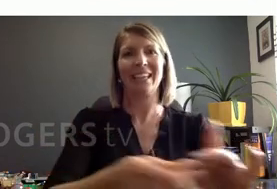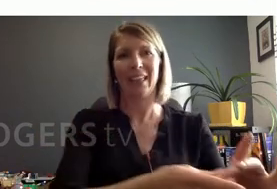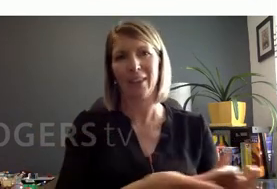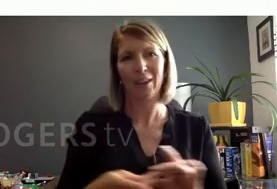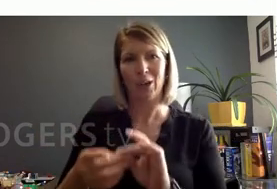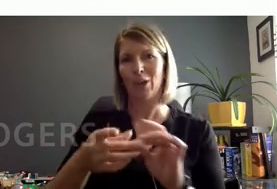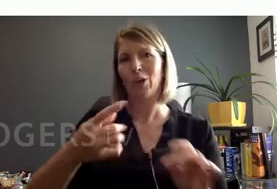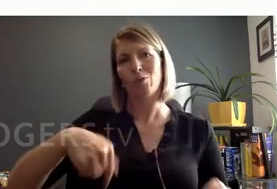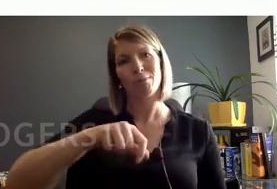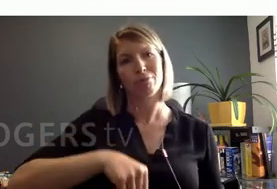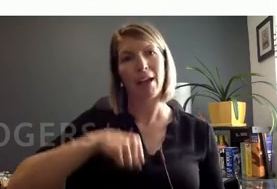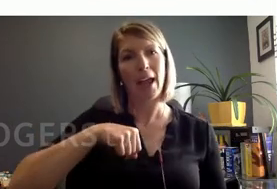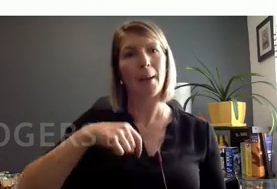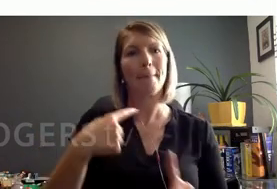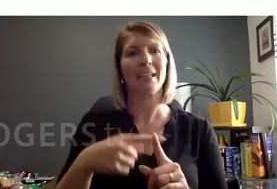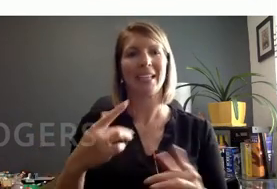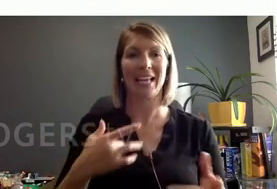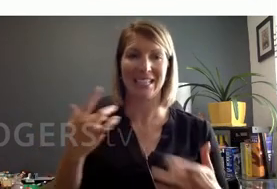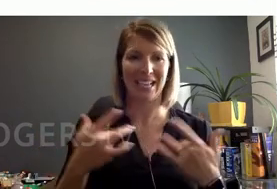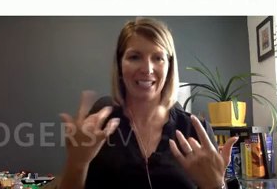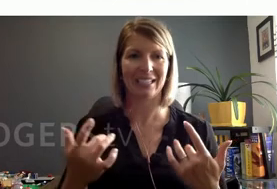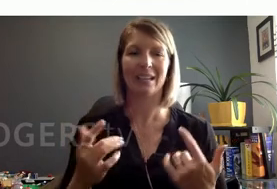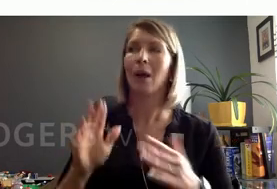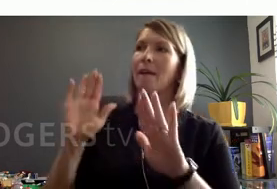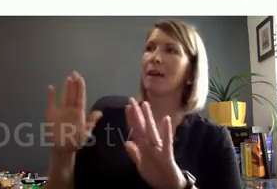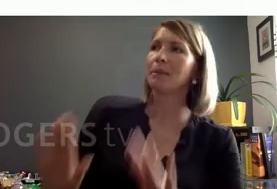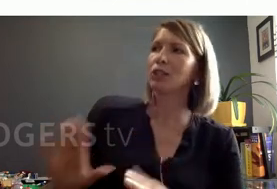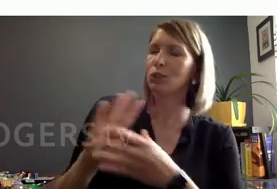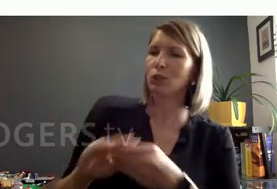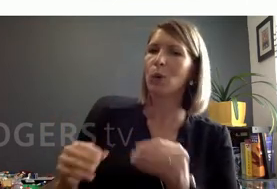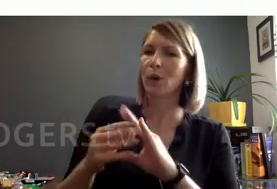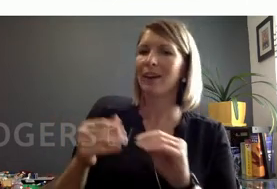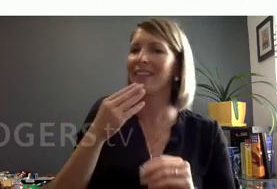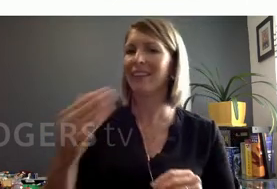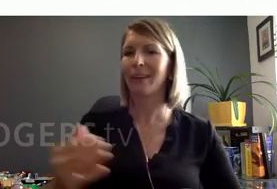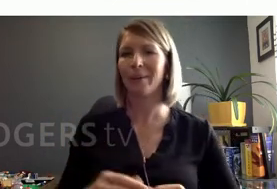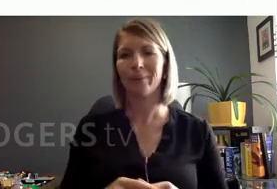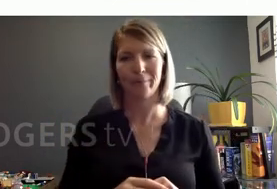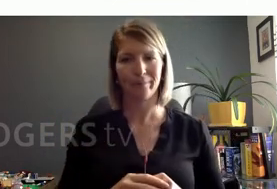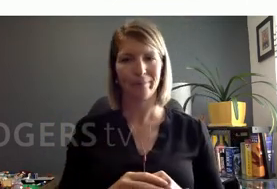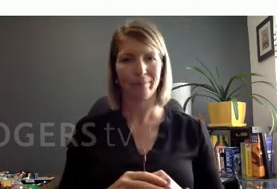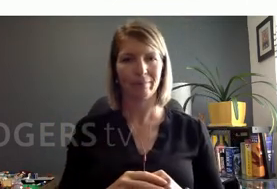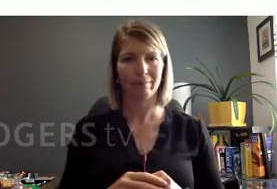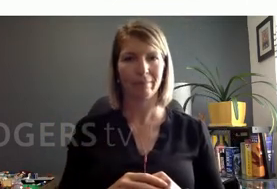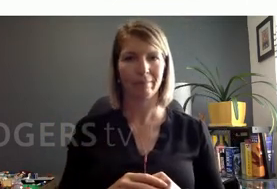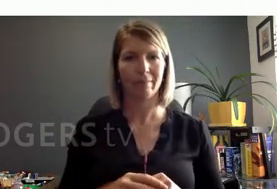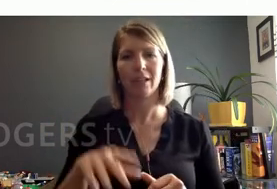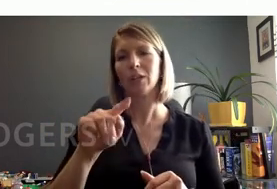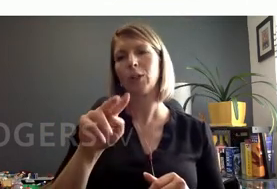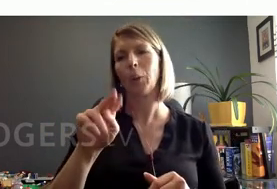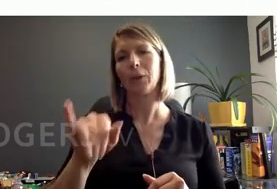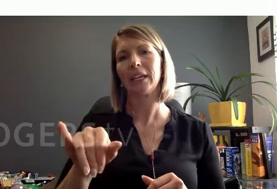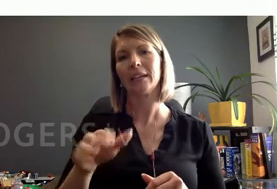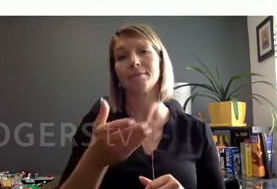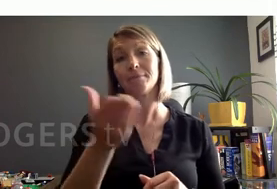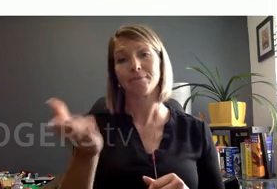with. Wonderful story. Thank you so much, Pam, for that. Tony, it's back to you now. And again, you did touch